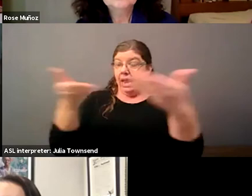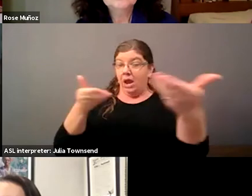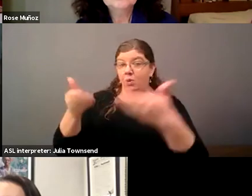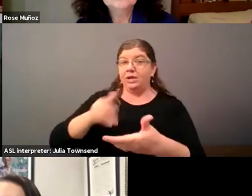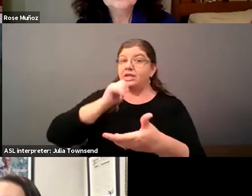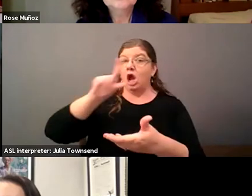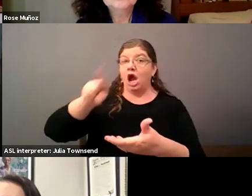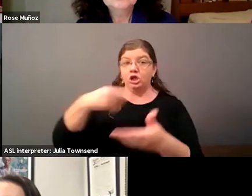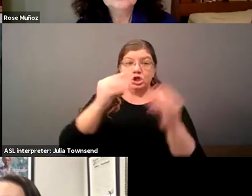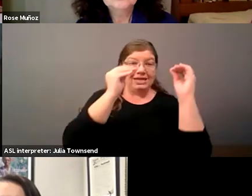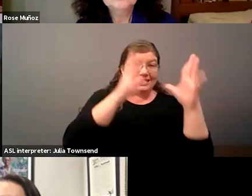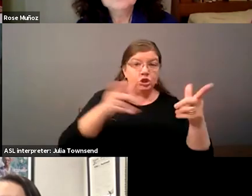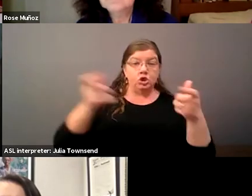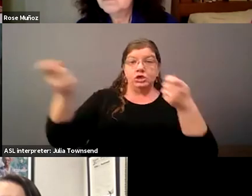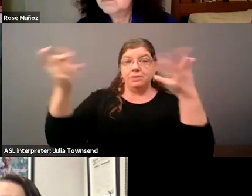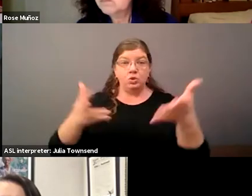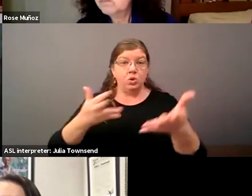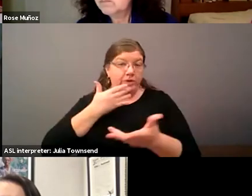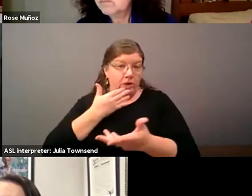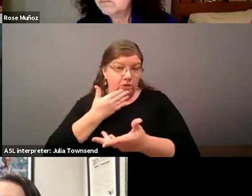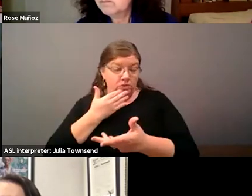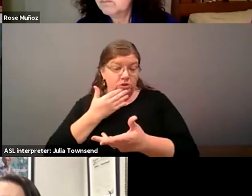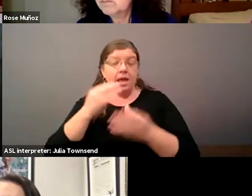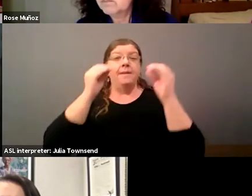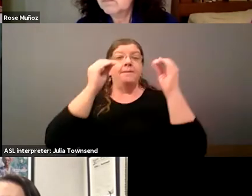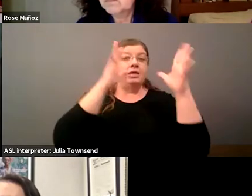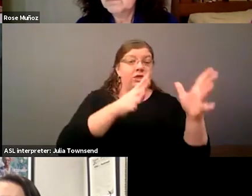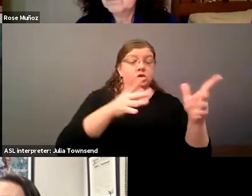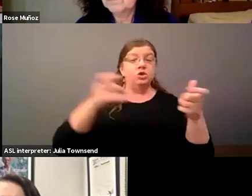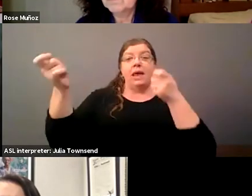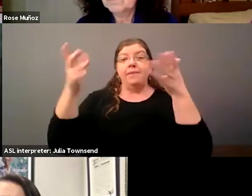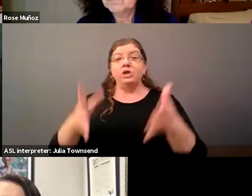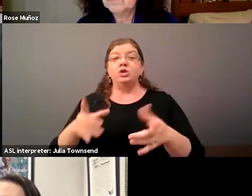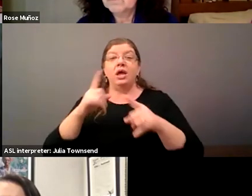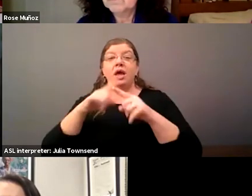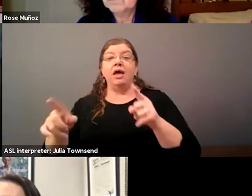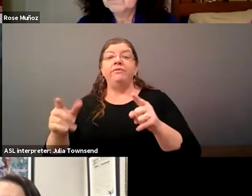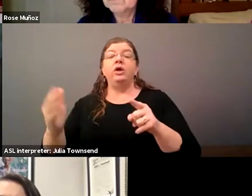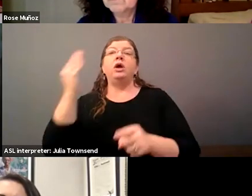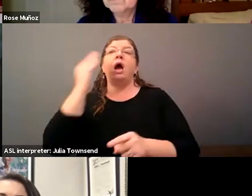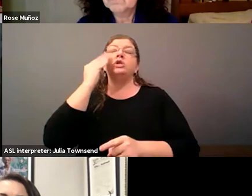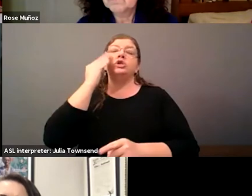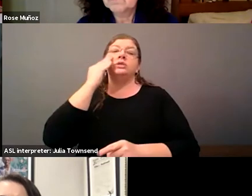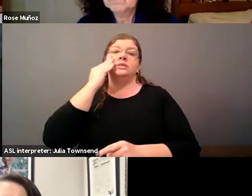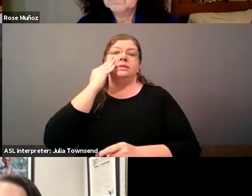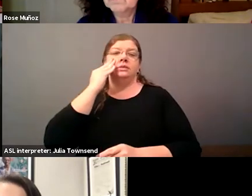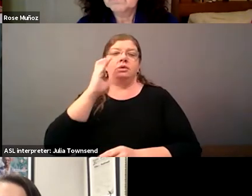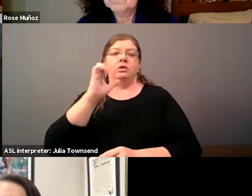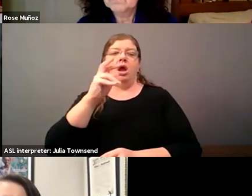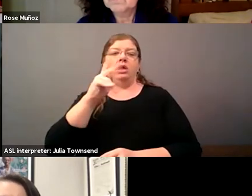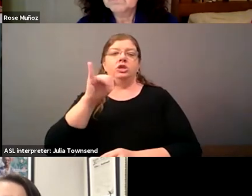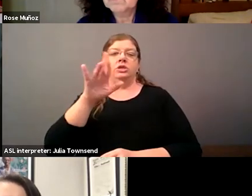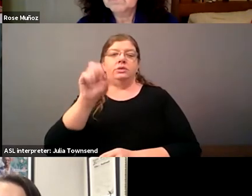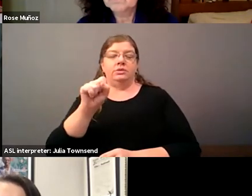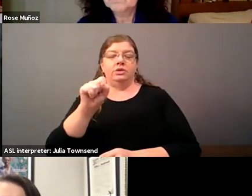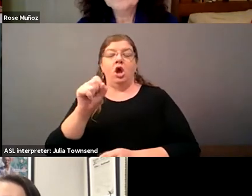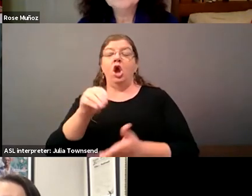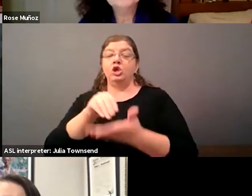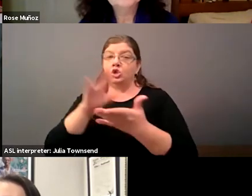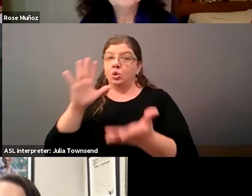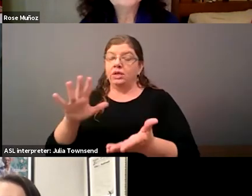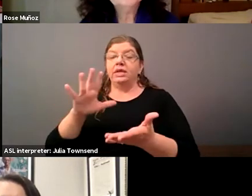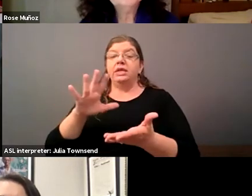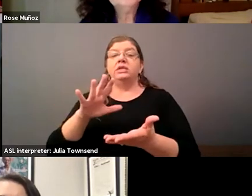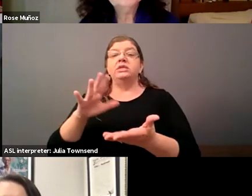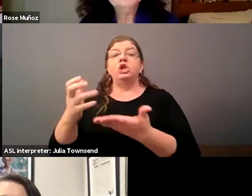just teachers and administrators of color but teachers and administrators of consciousness our students deserve to have mirrors in